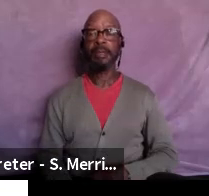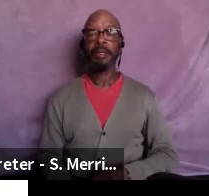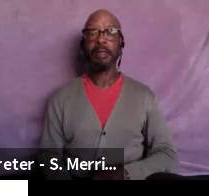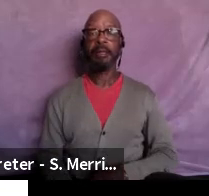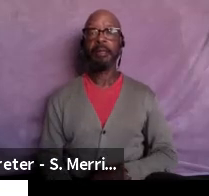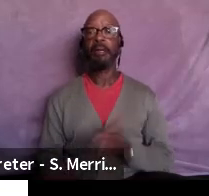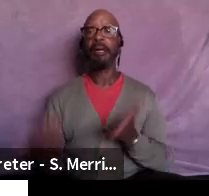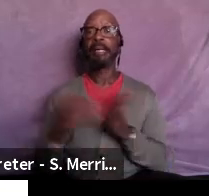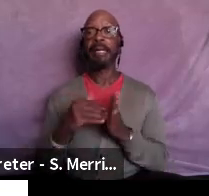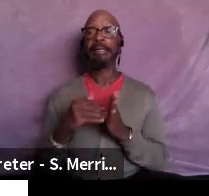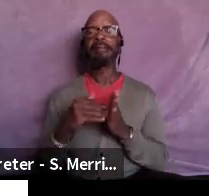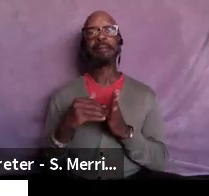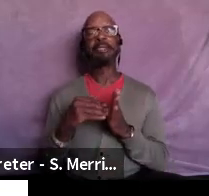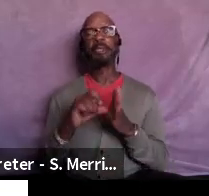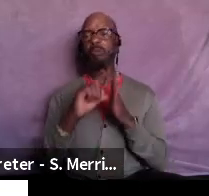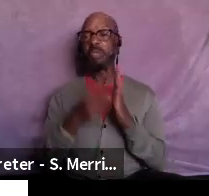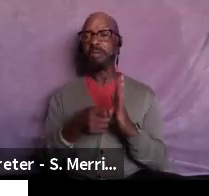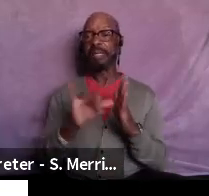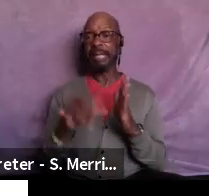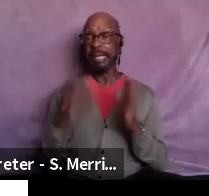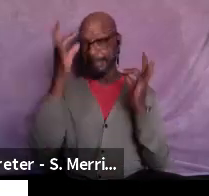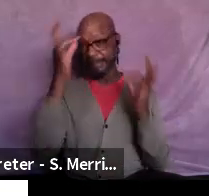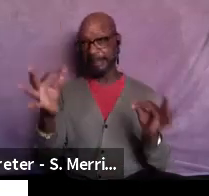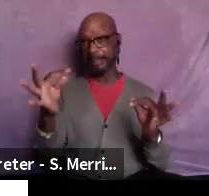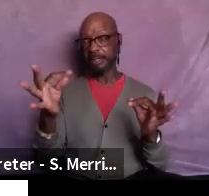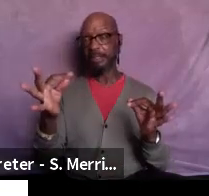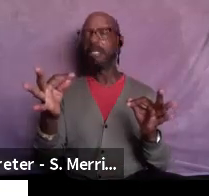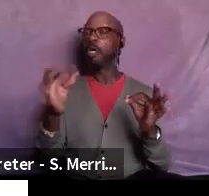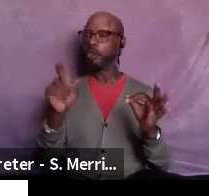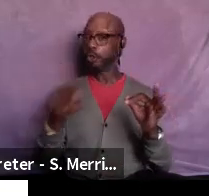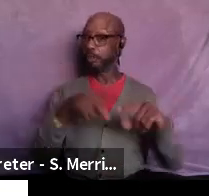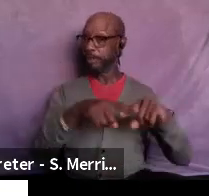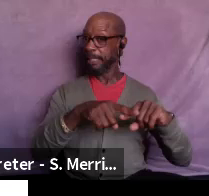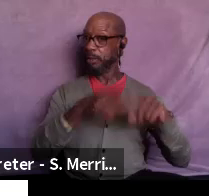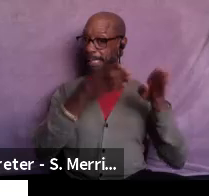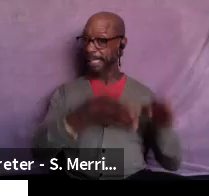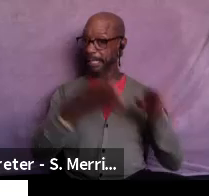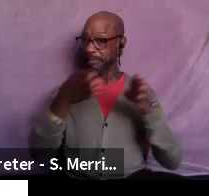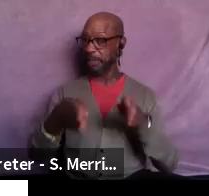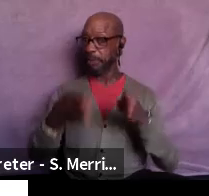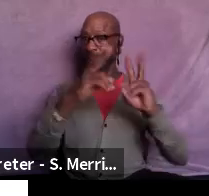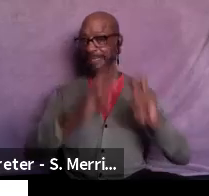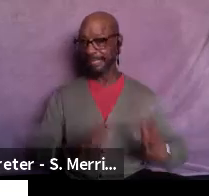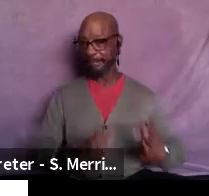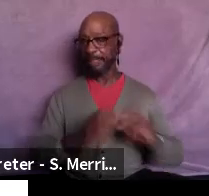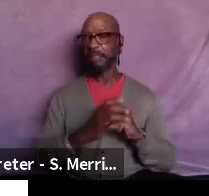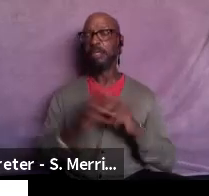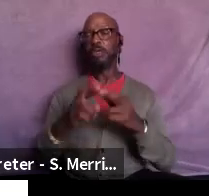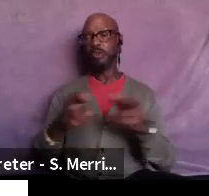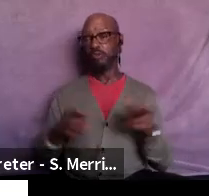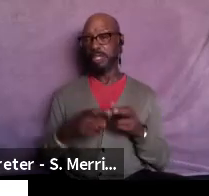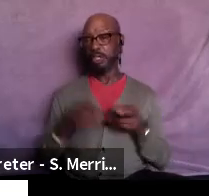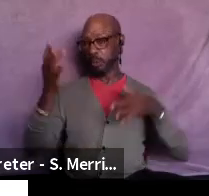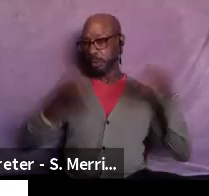Again, this just reiterates that decisions are to be based on individualized assessments, based on reasonable judgment that relies on